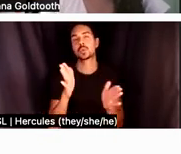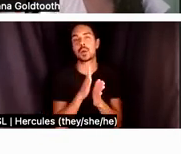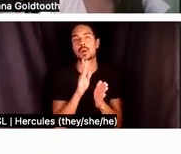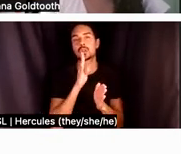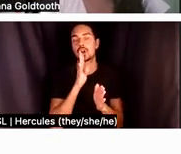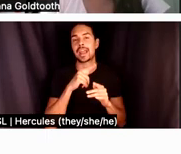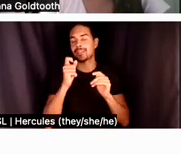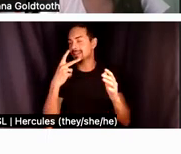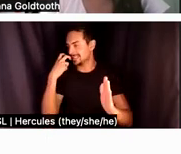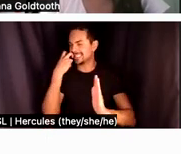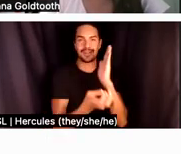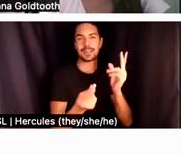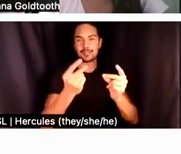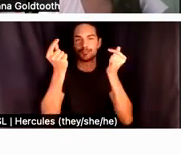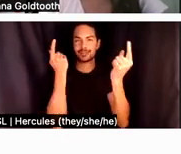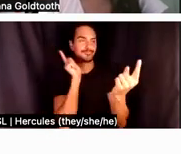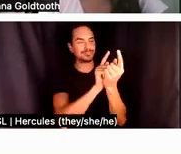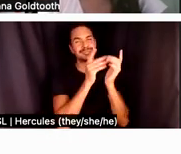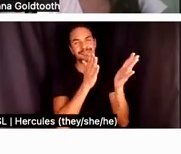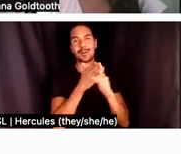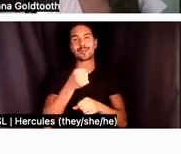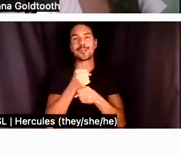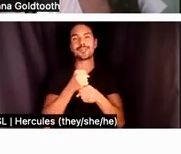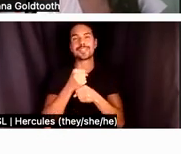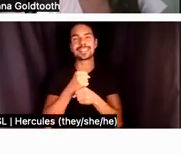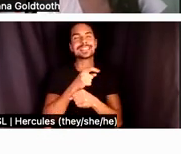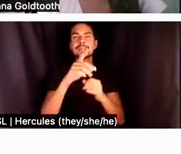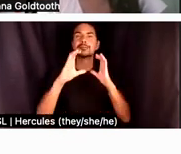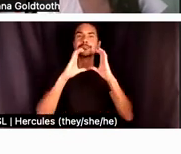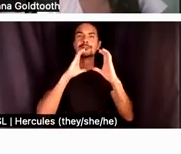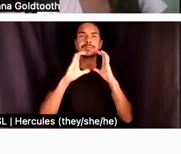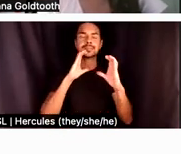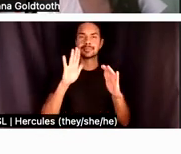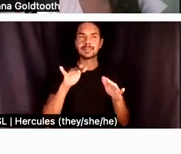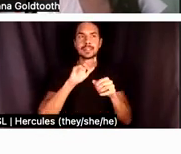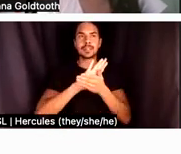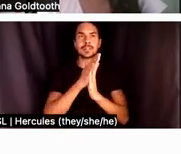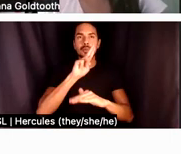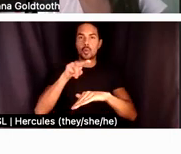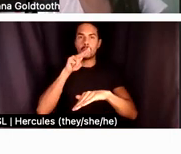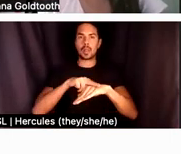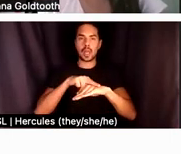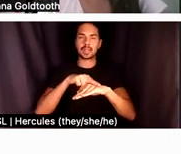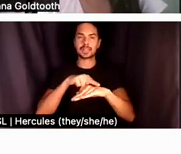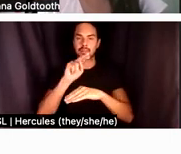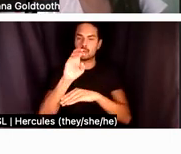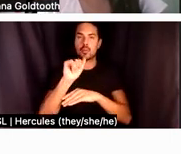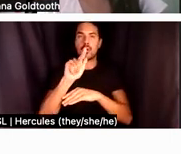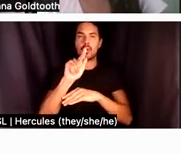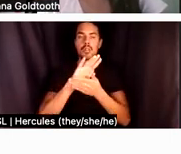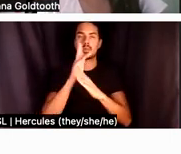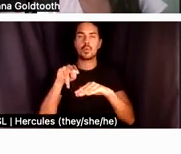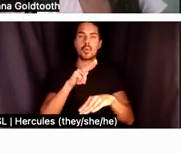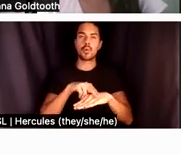deep right away. But even those sorts of conversations, to be able to normalize them. I also really want to think